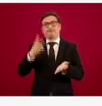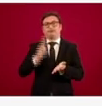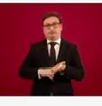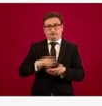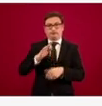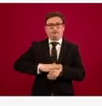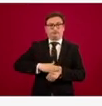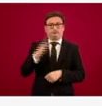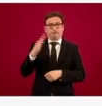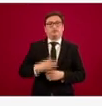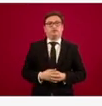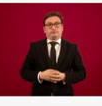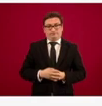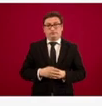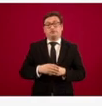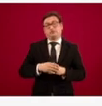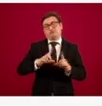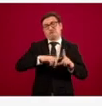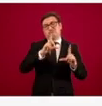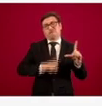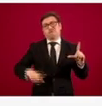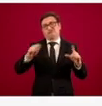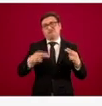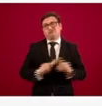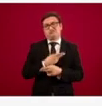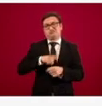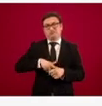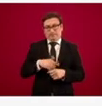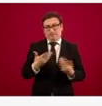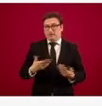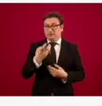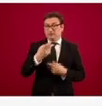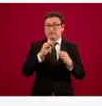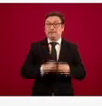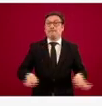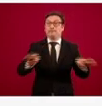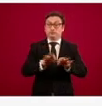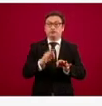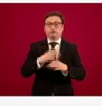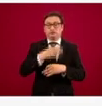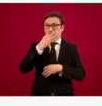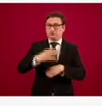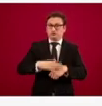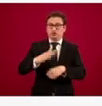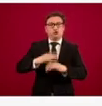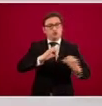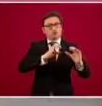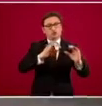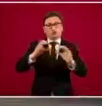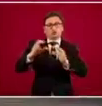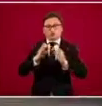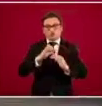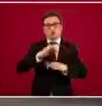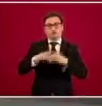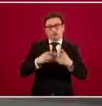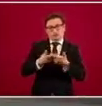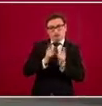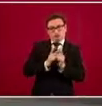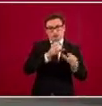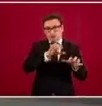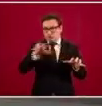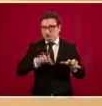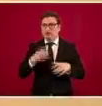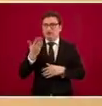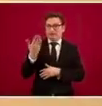For the amount of for the amount of positive, the percentage is greater on the age group 25